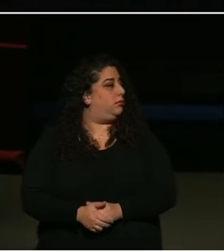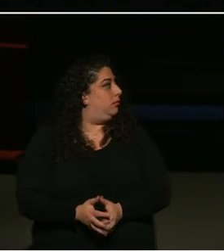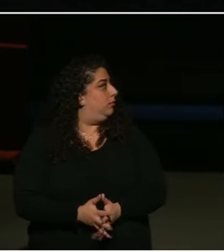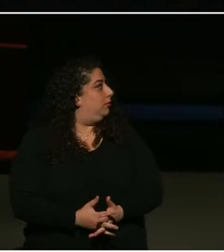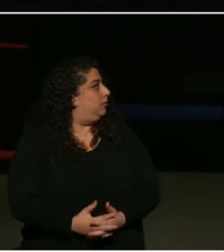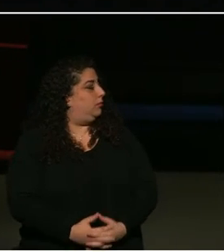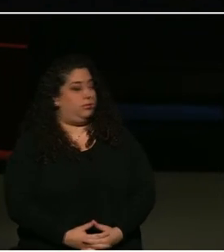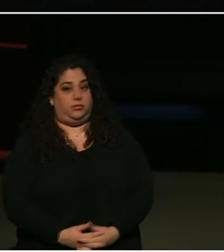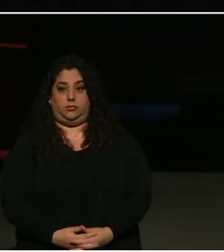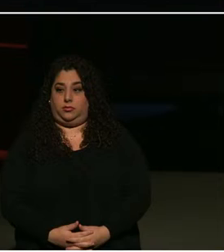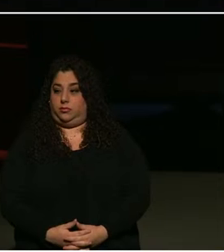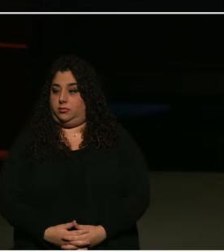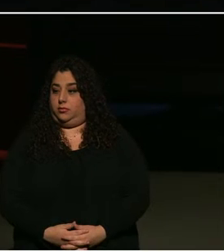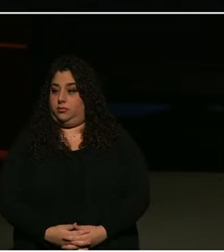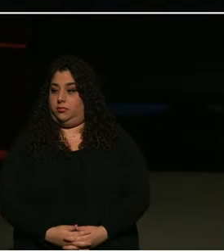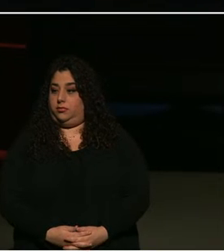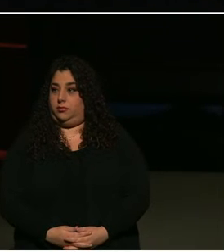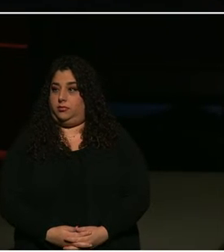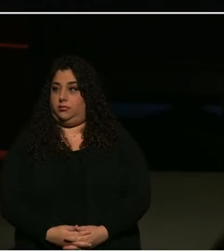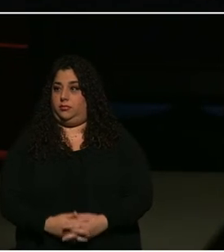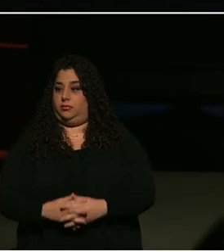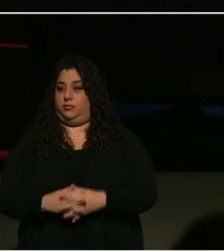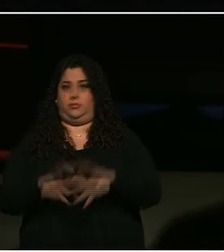Hey, take your seats. Yeah, I'm kidding.